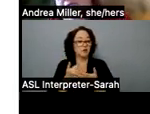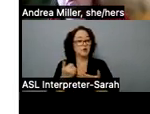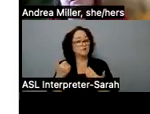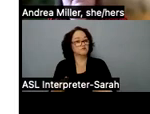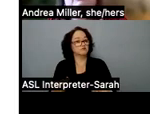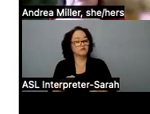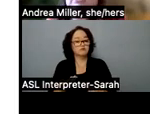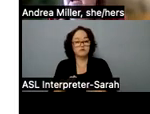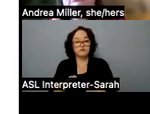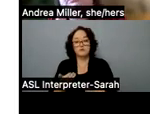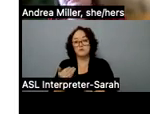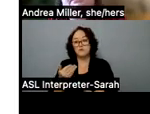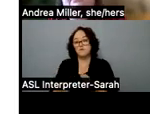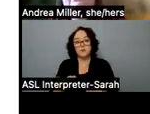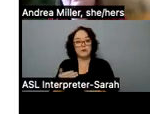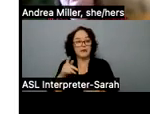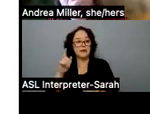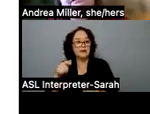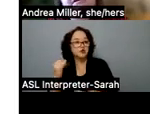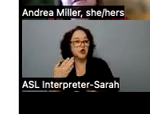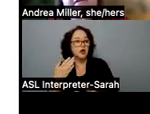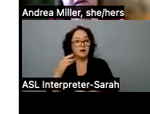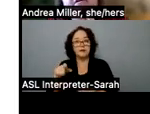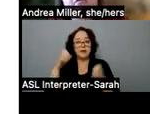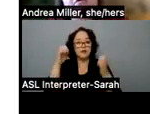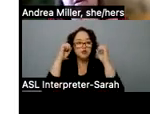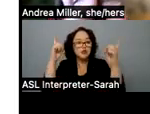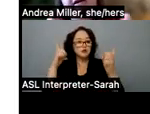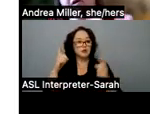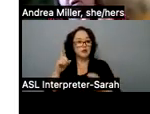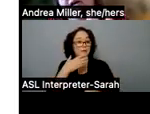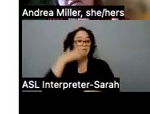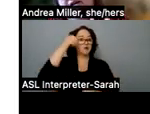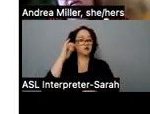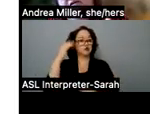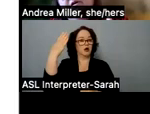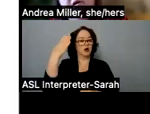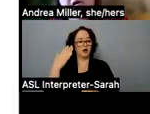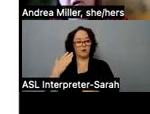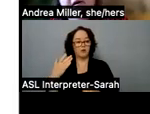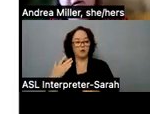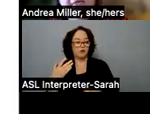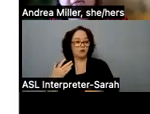might be one, education is another. So those things, I think, when we can layer all that together,